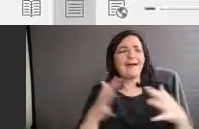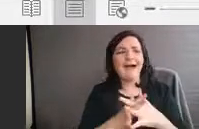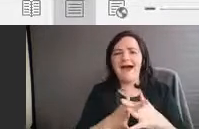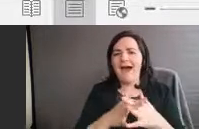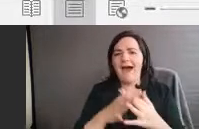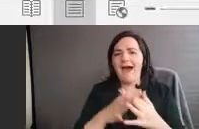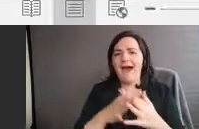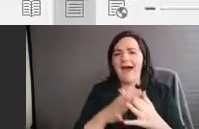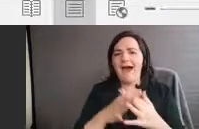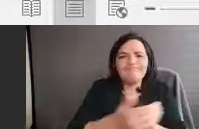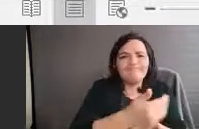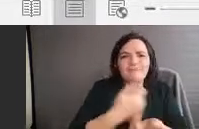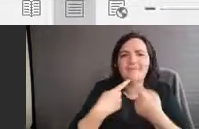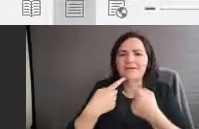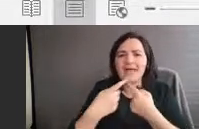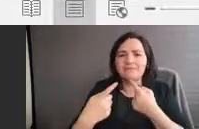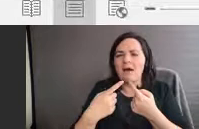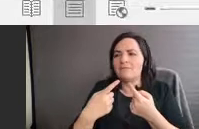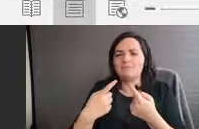data for your research.